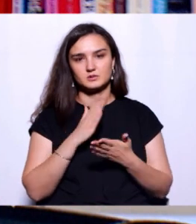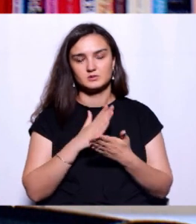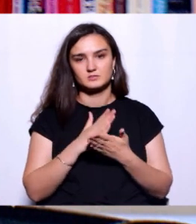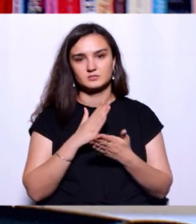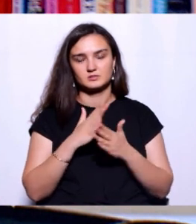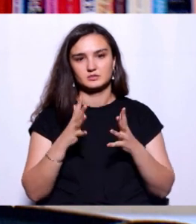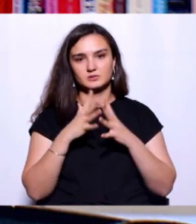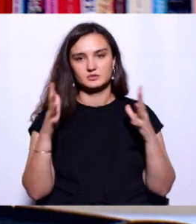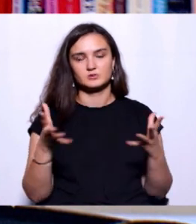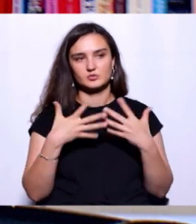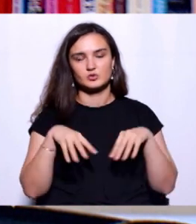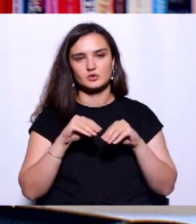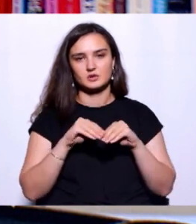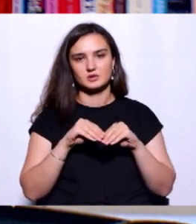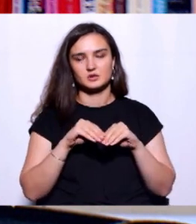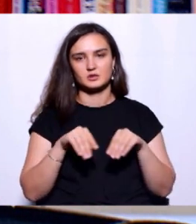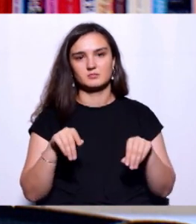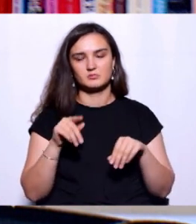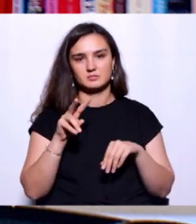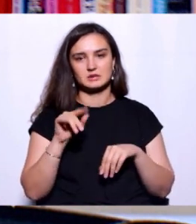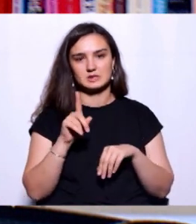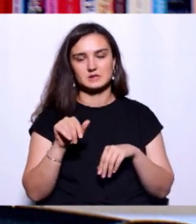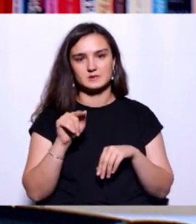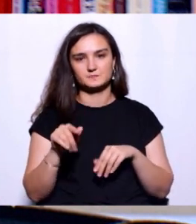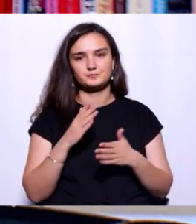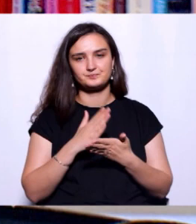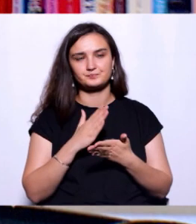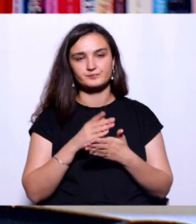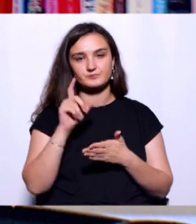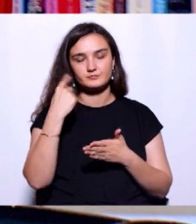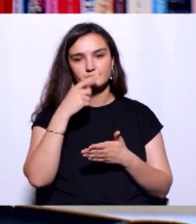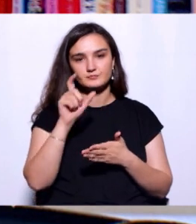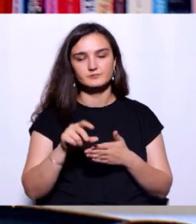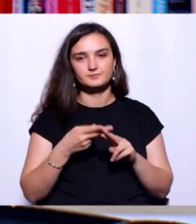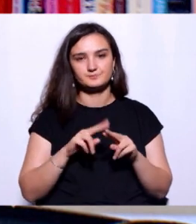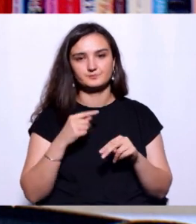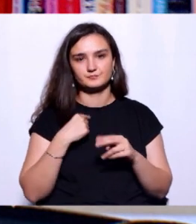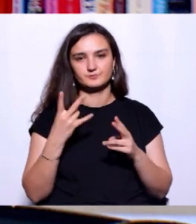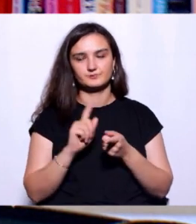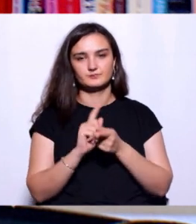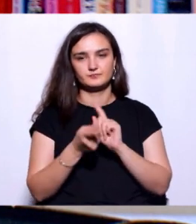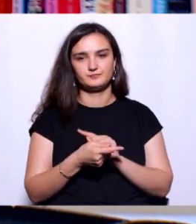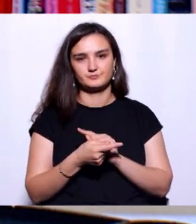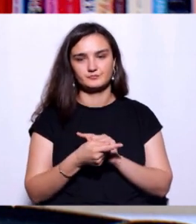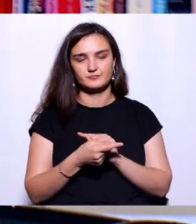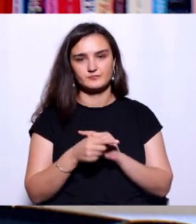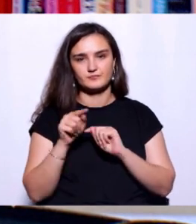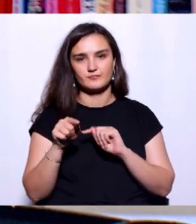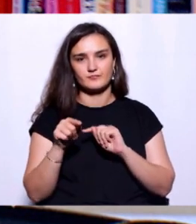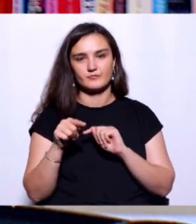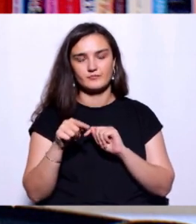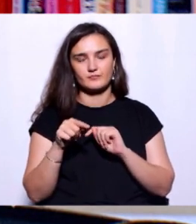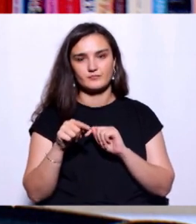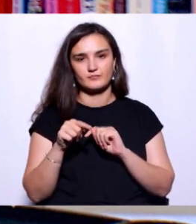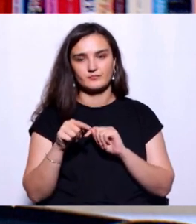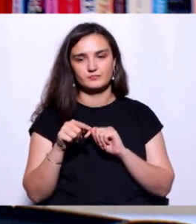has a big family? So, Lisa is the subject, so we must change it to a subject